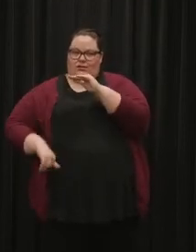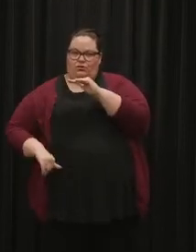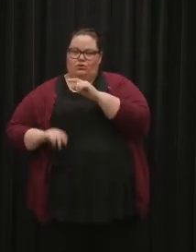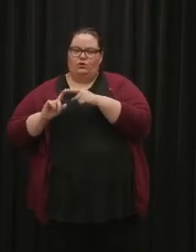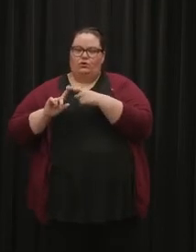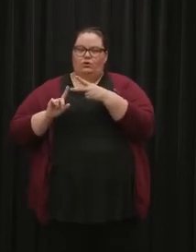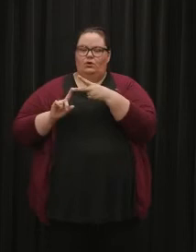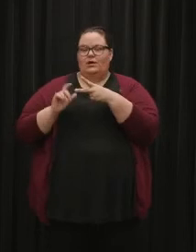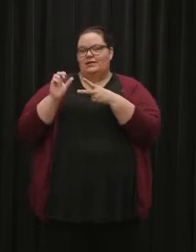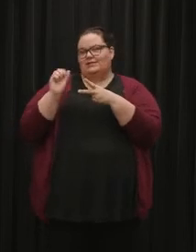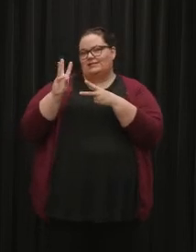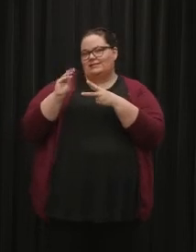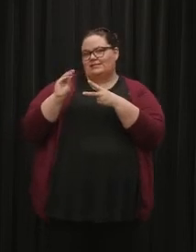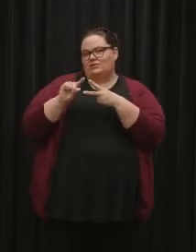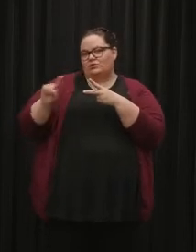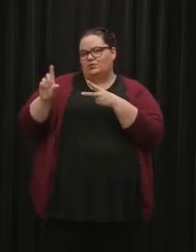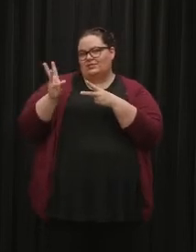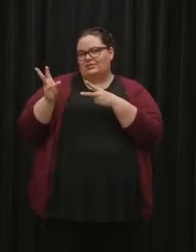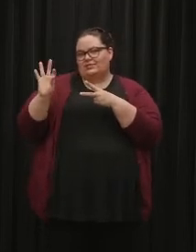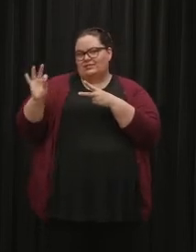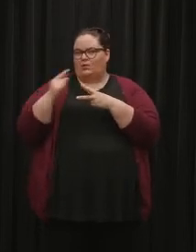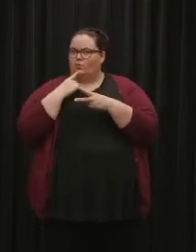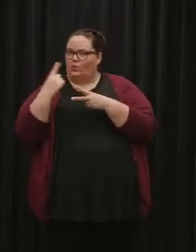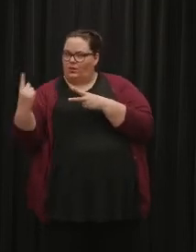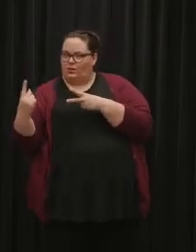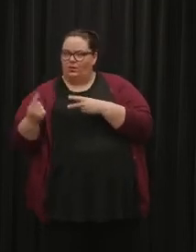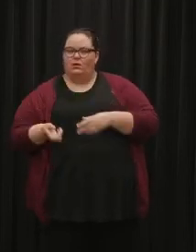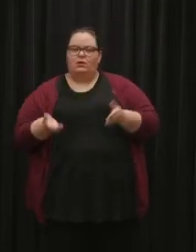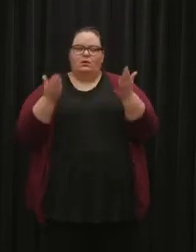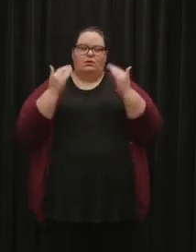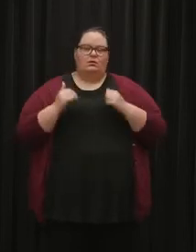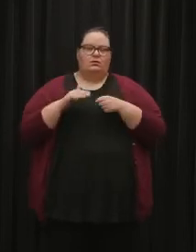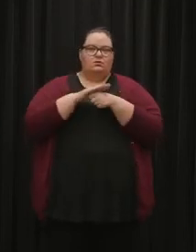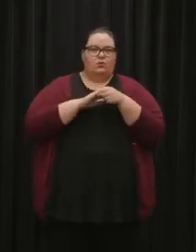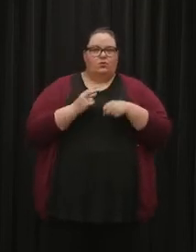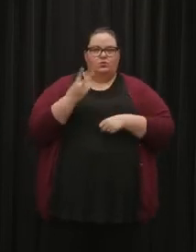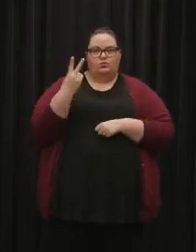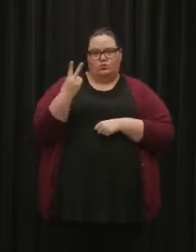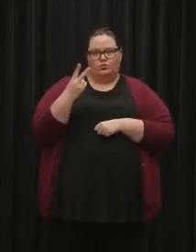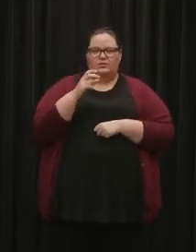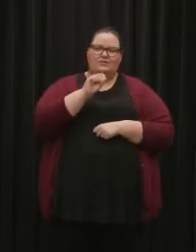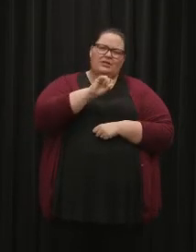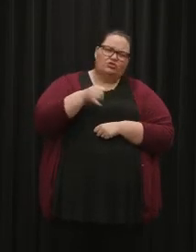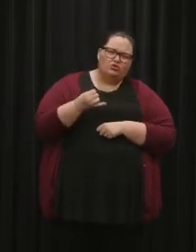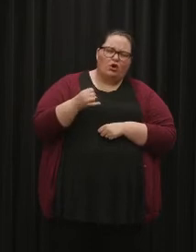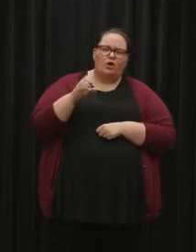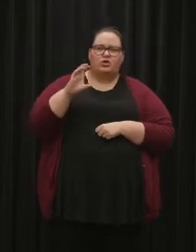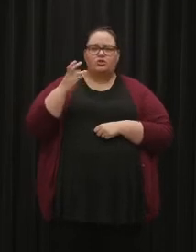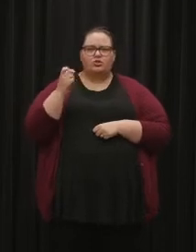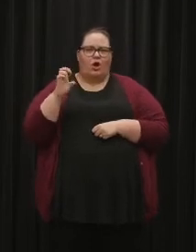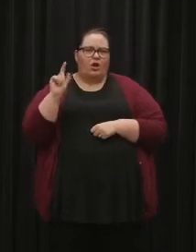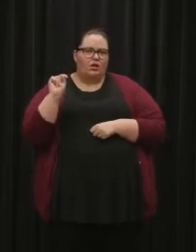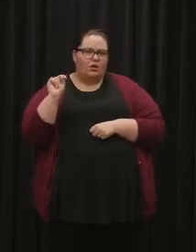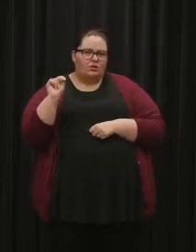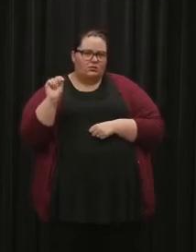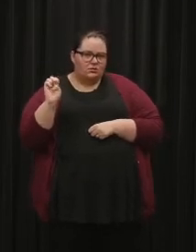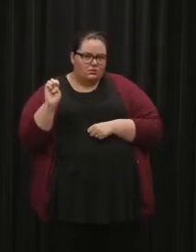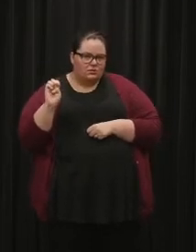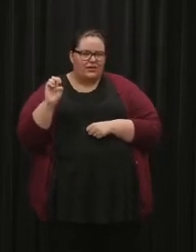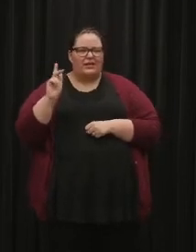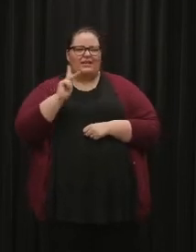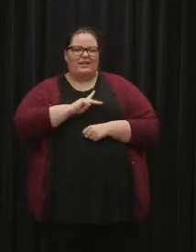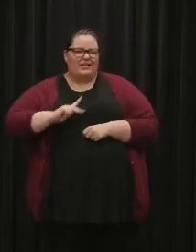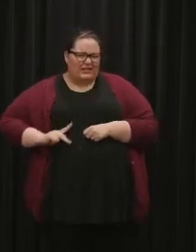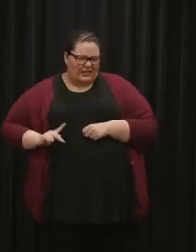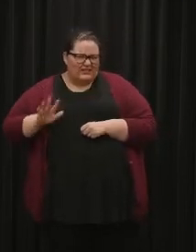19, 1 individual aged 60 to 69. There is also 1 new case in Zone 2, which is St. John, Charlotte, and